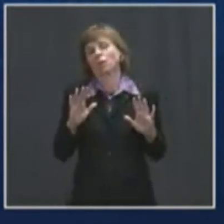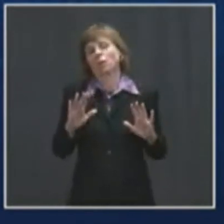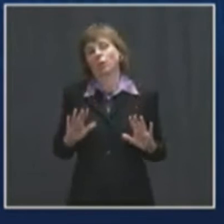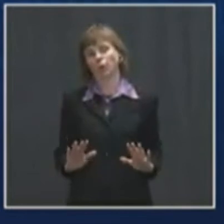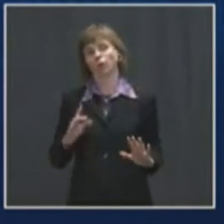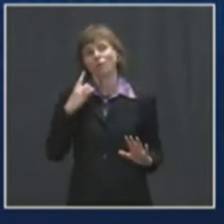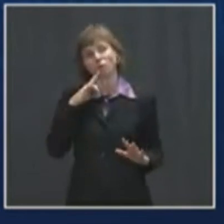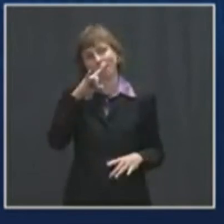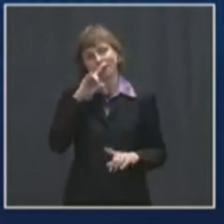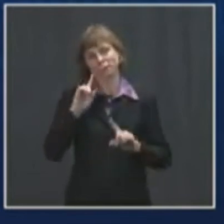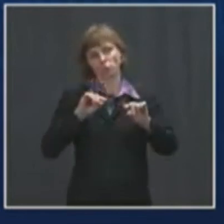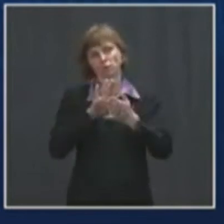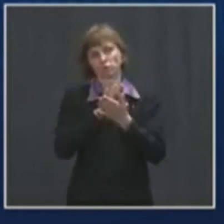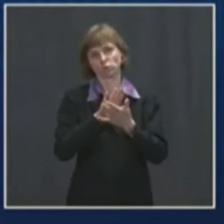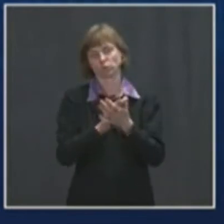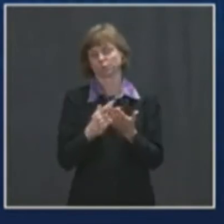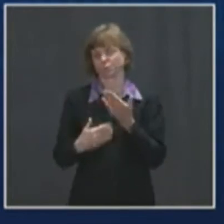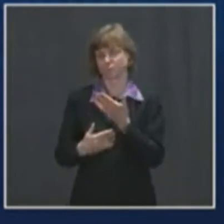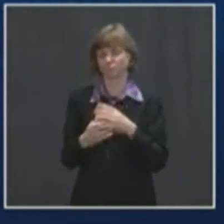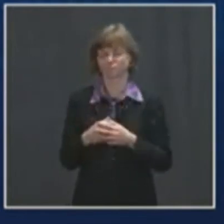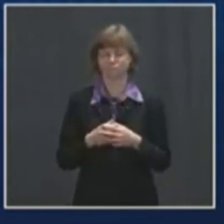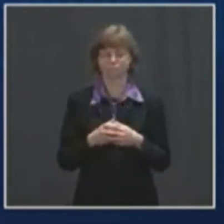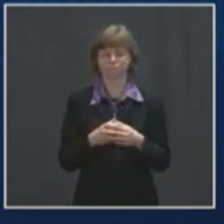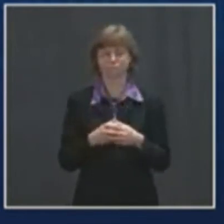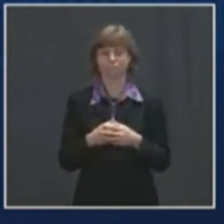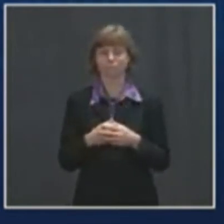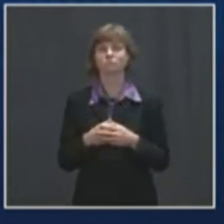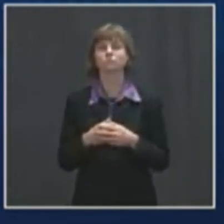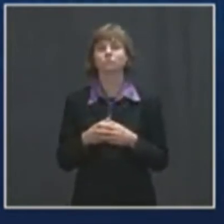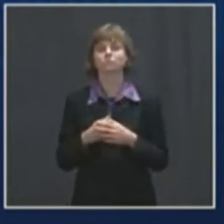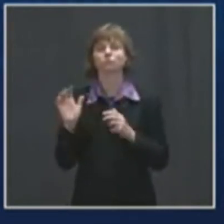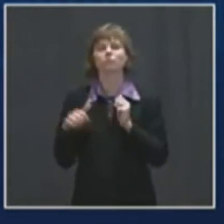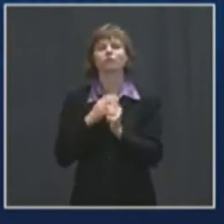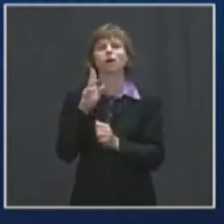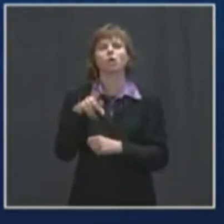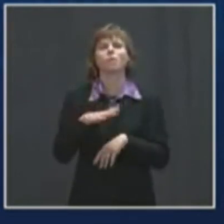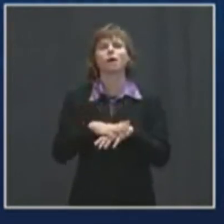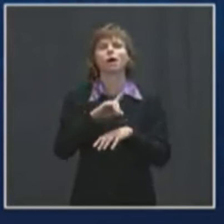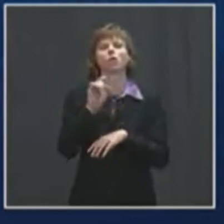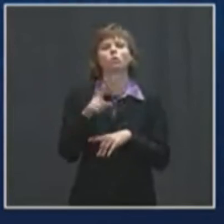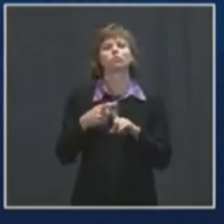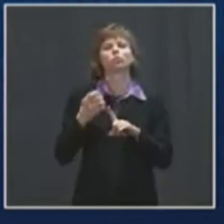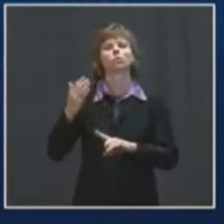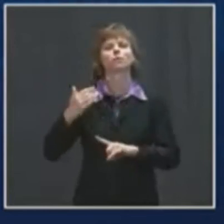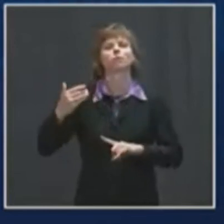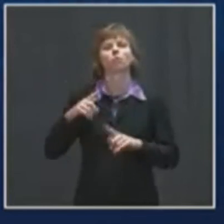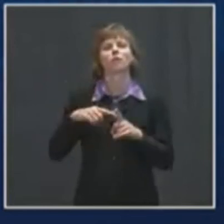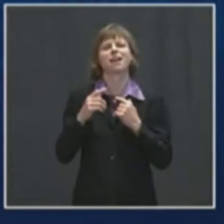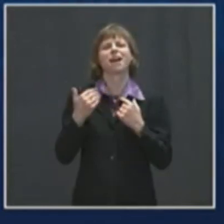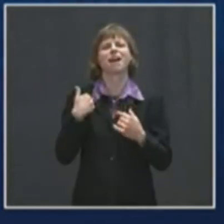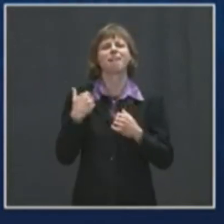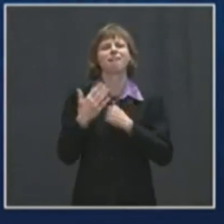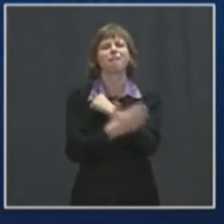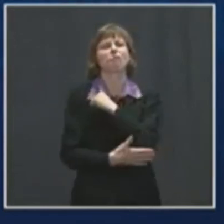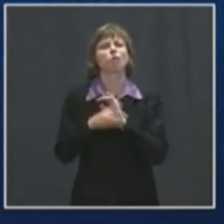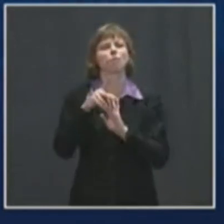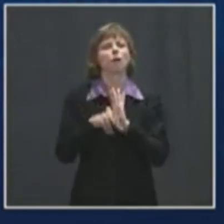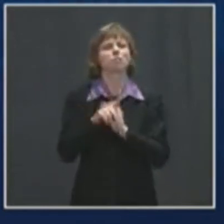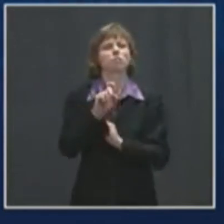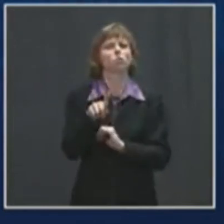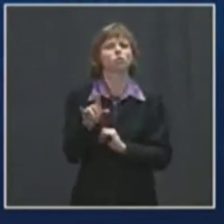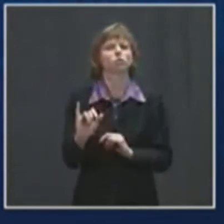ahead. Thank you. Following up on one of the questions from earlier, and then I have a foreign policy question too, but is